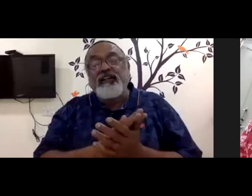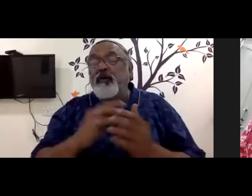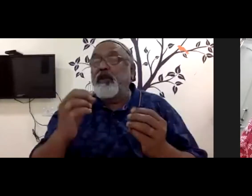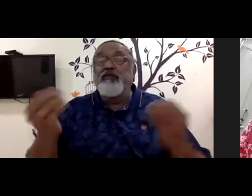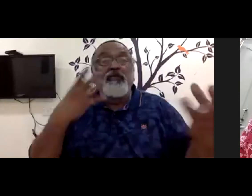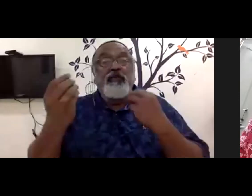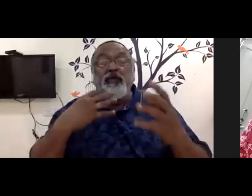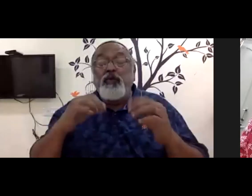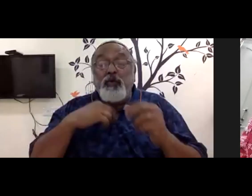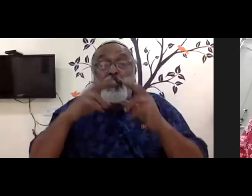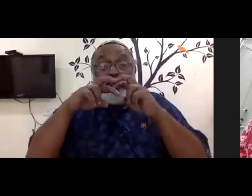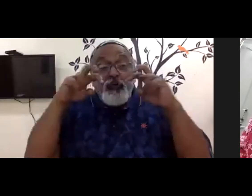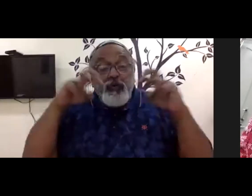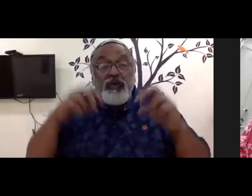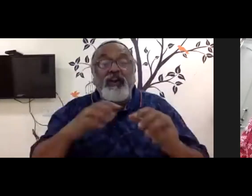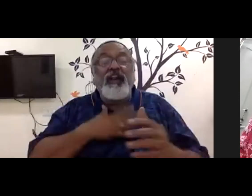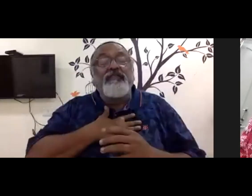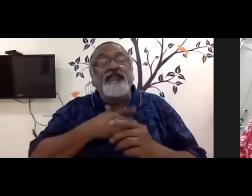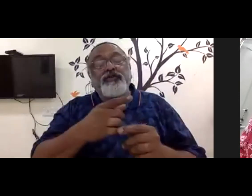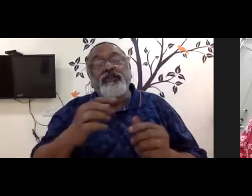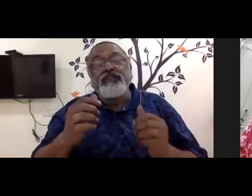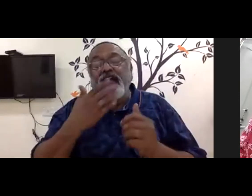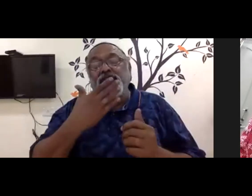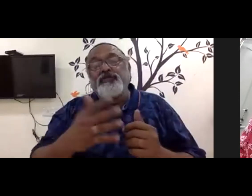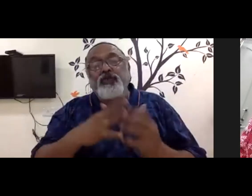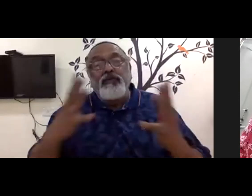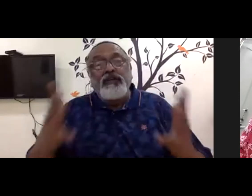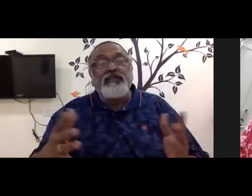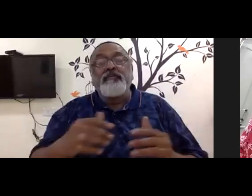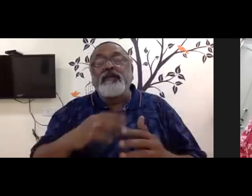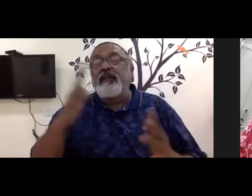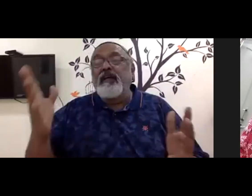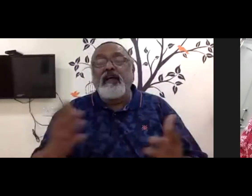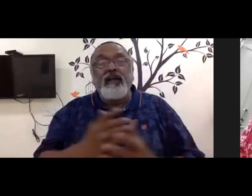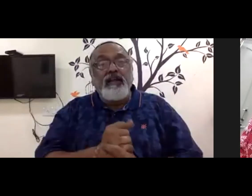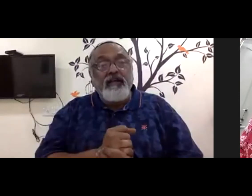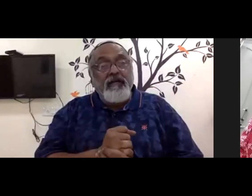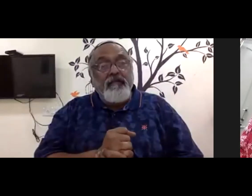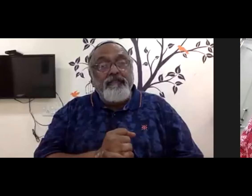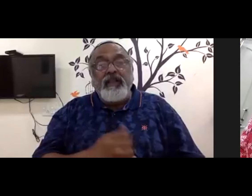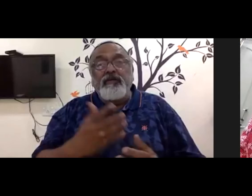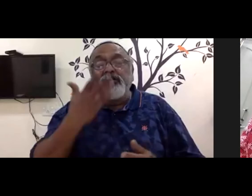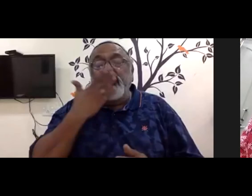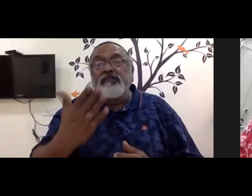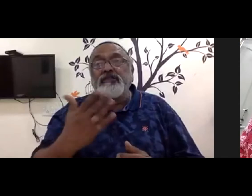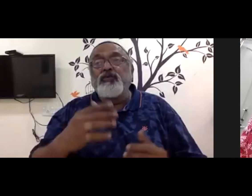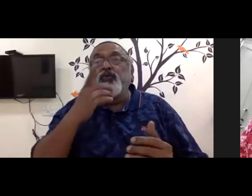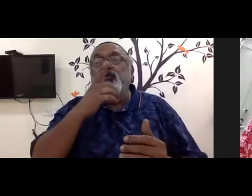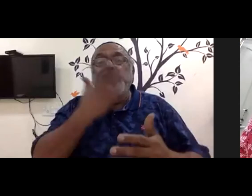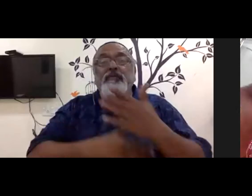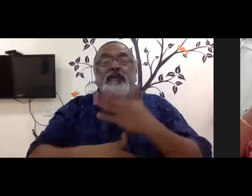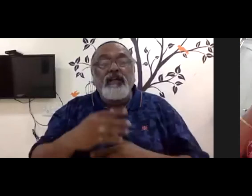you with us. I would also like to extend a very big and huge thanks to the interpreters, Preeti ma'am and Arun sir. Thank you so